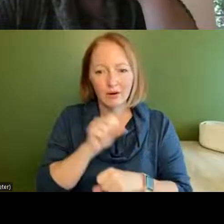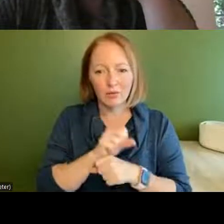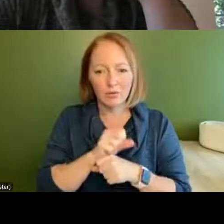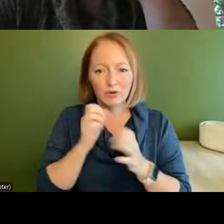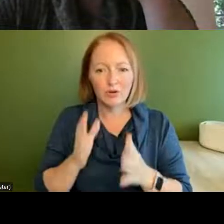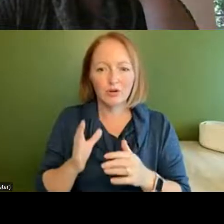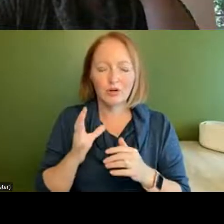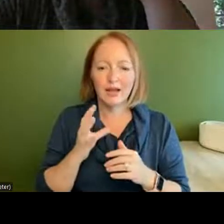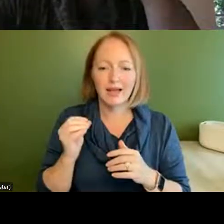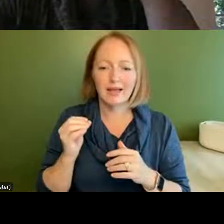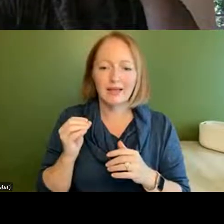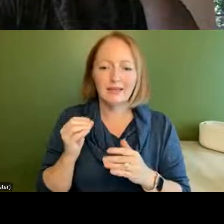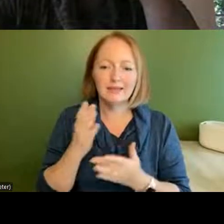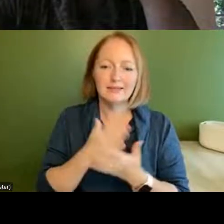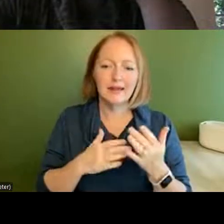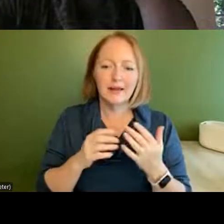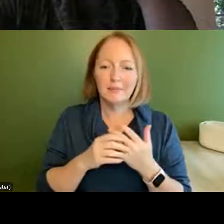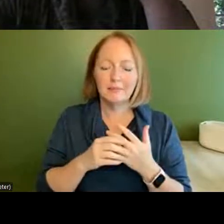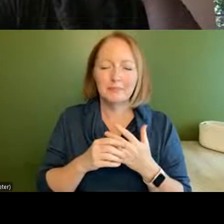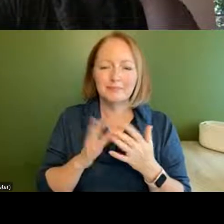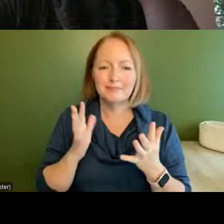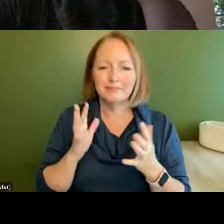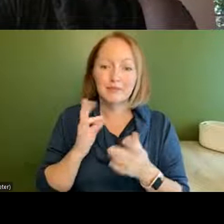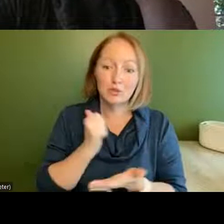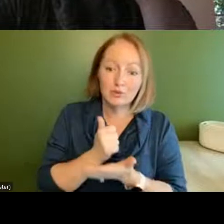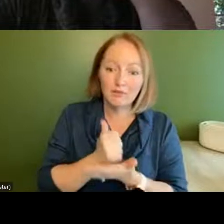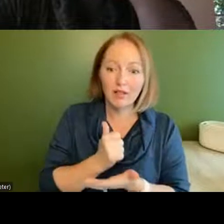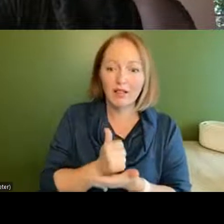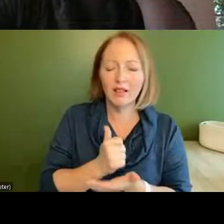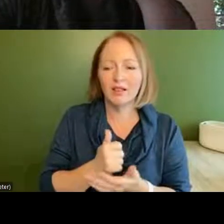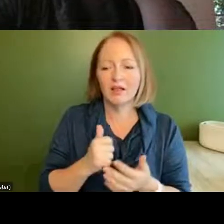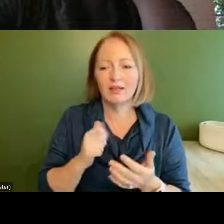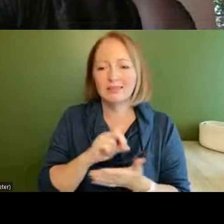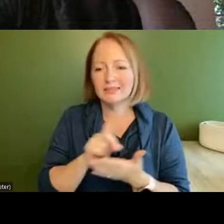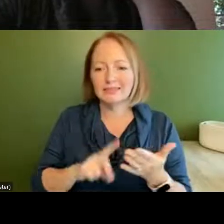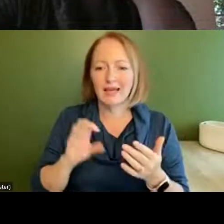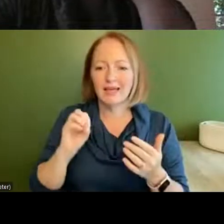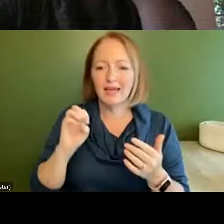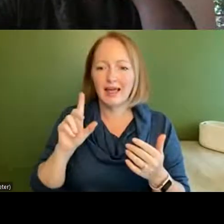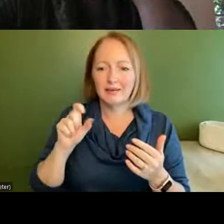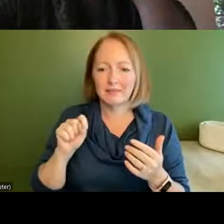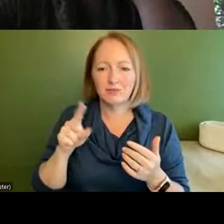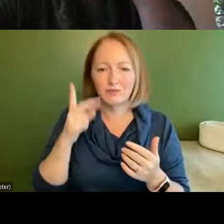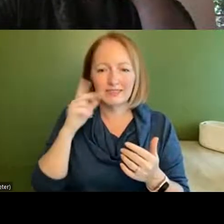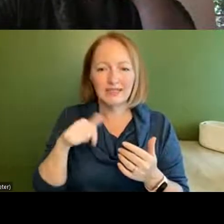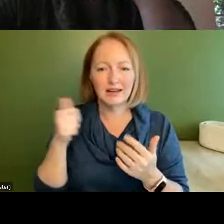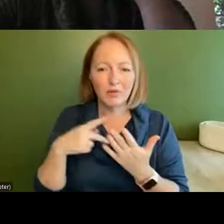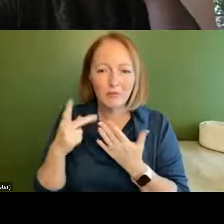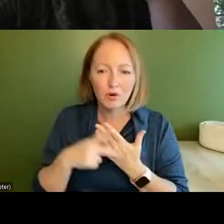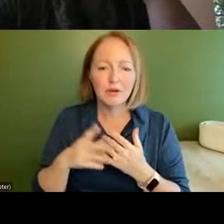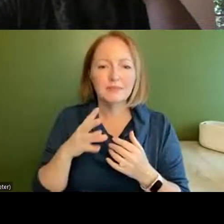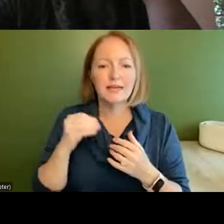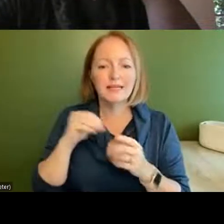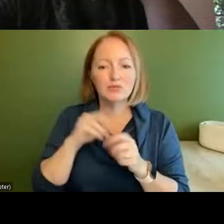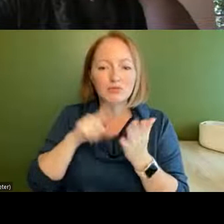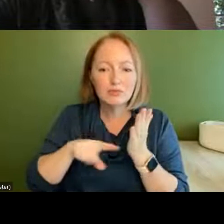if there are some, you know, particularly useful design elements that you've seen in other programs and in your